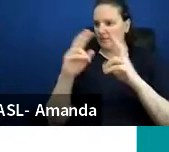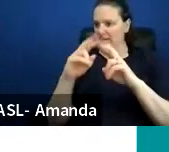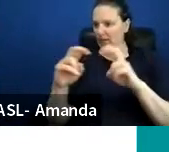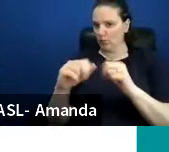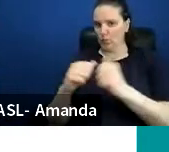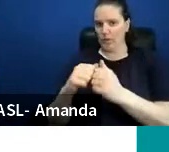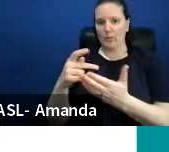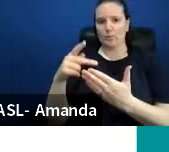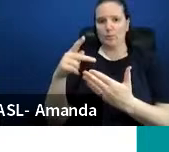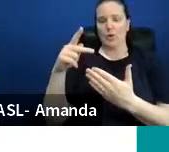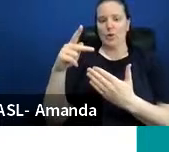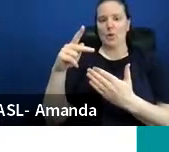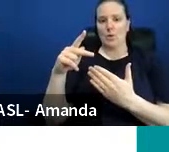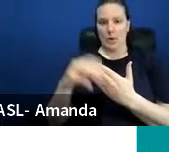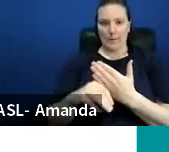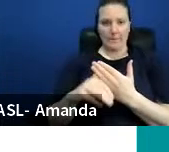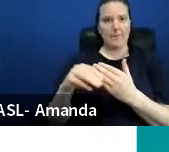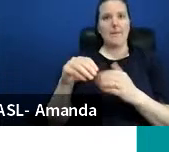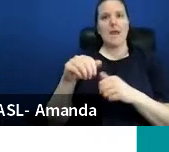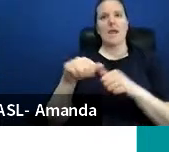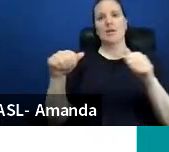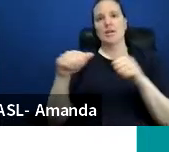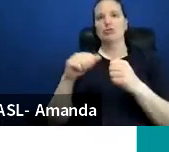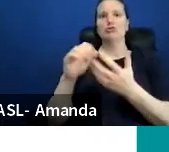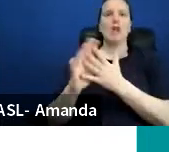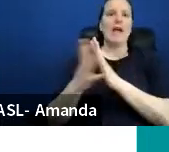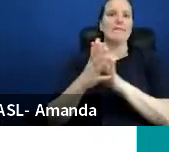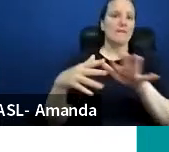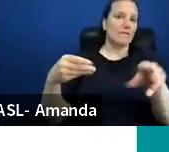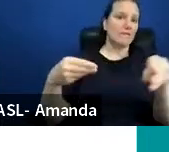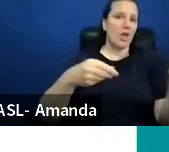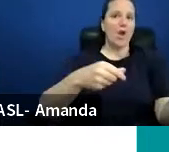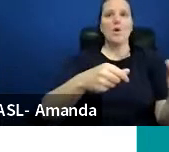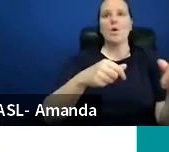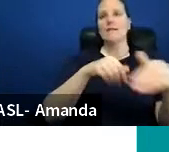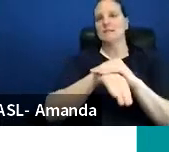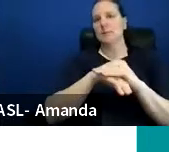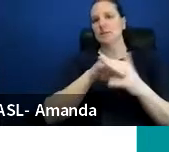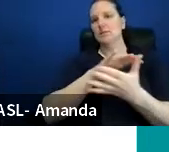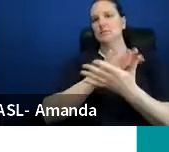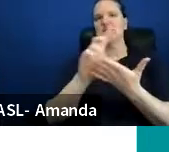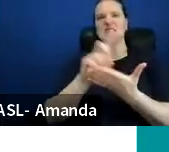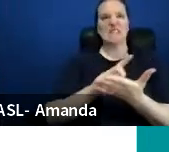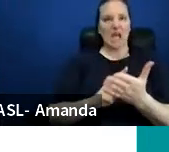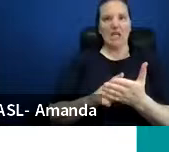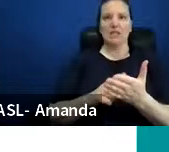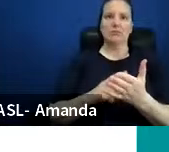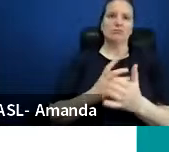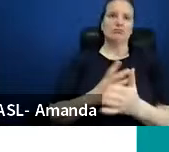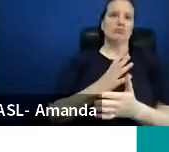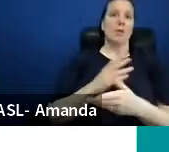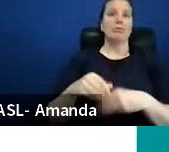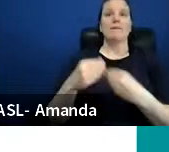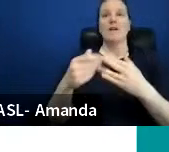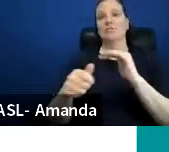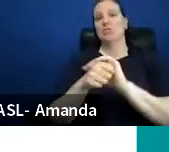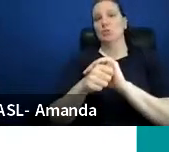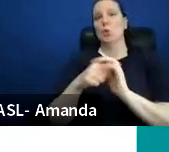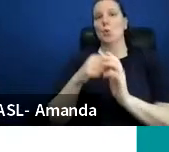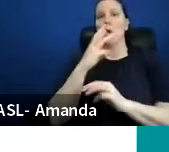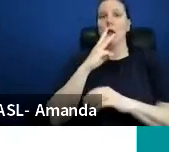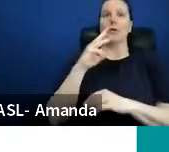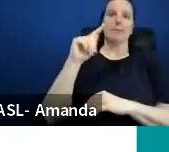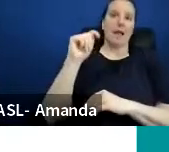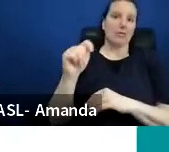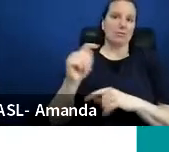to optimize traffic flow, accessibility, and design aesthetics, provide shelters, water, and bathrooms for different users with a focus on those